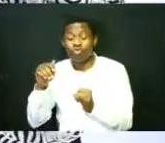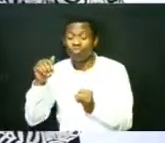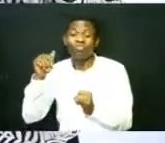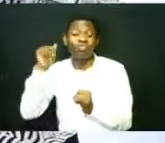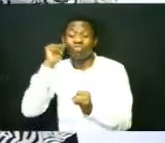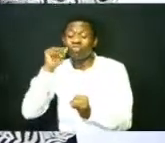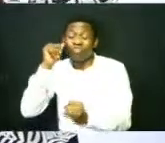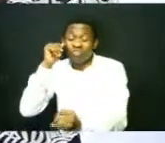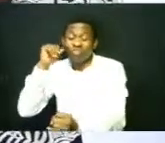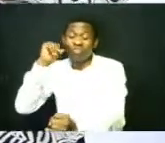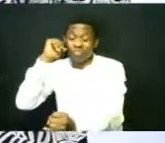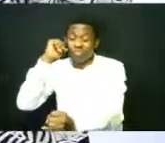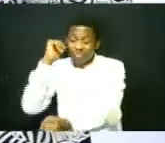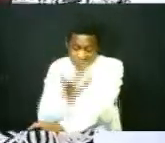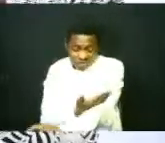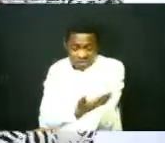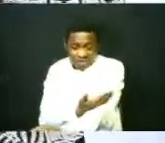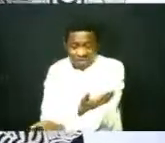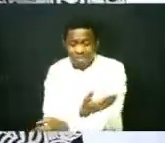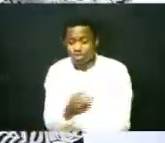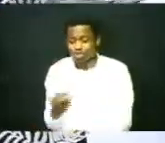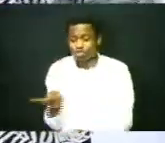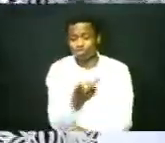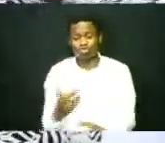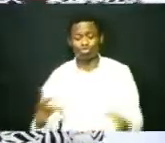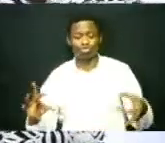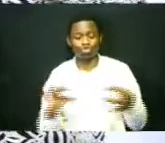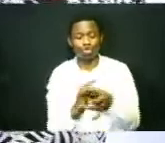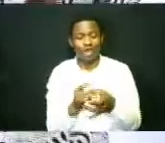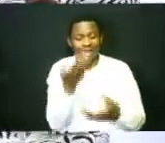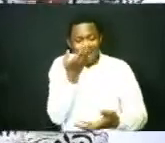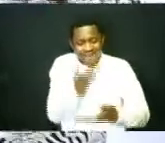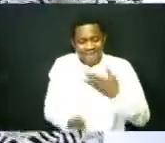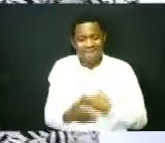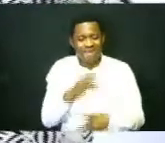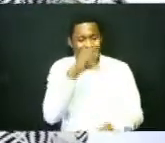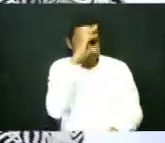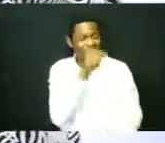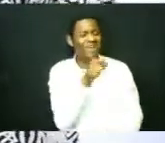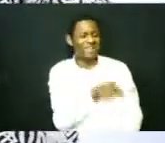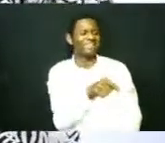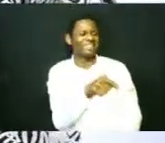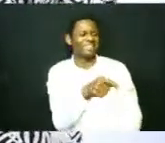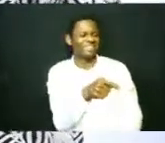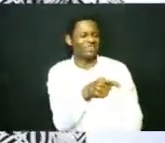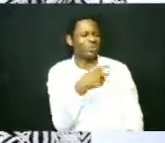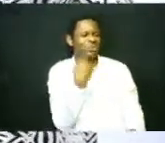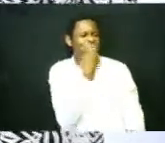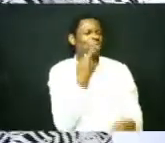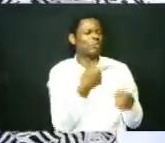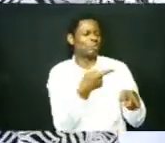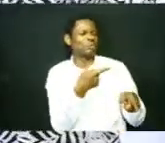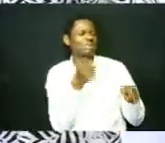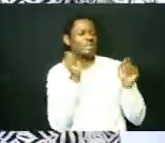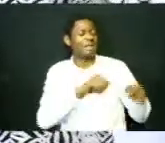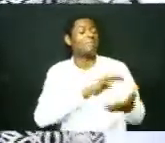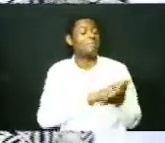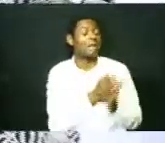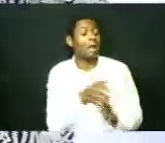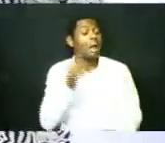ware, obia na oye konfo, na umi no no ewa, ushi ambewo, na so.